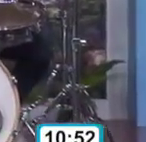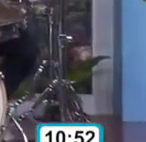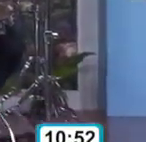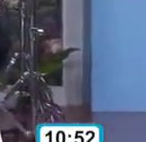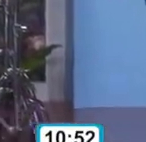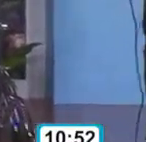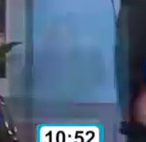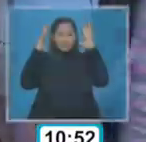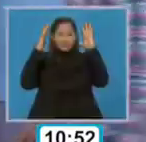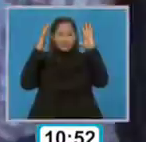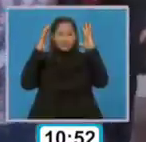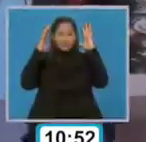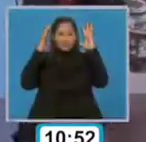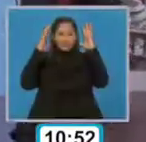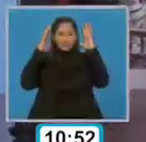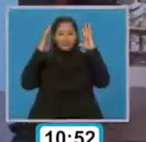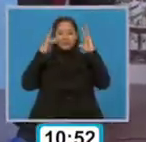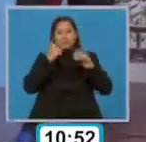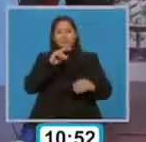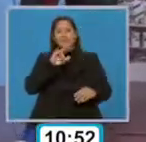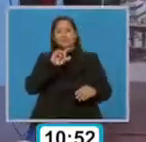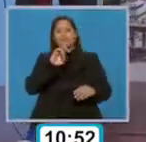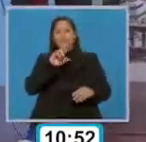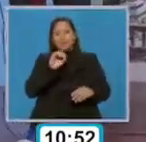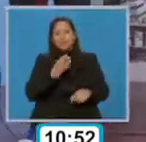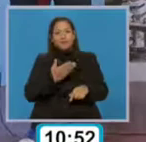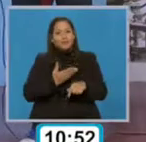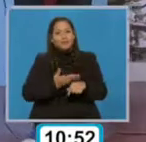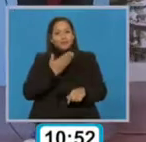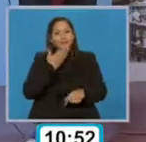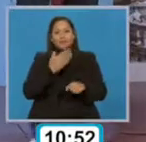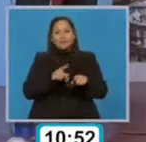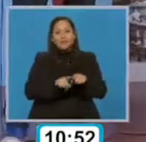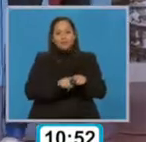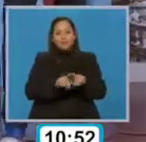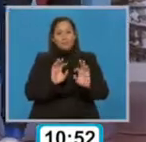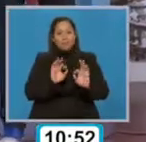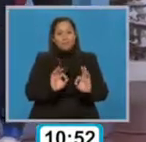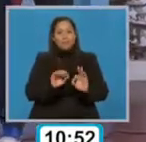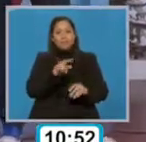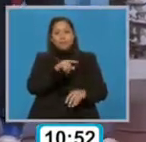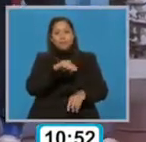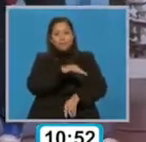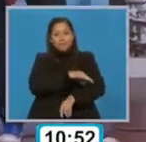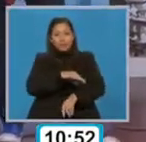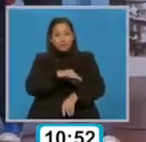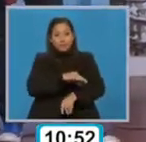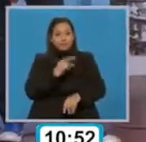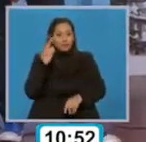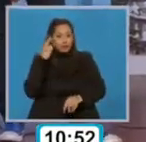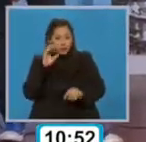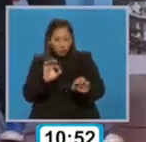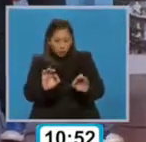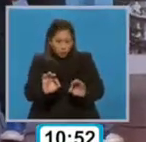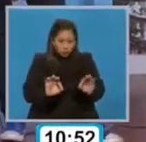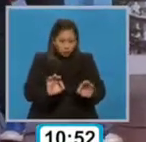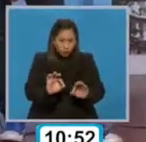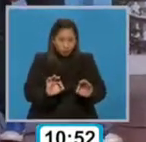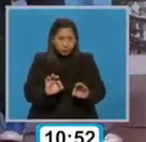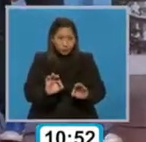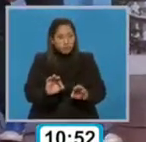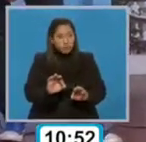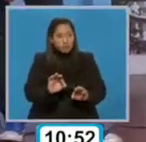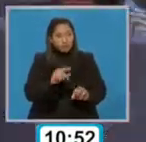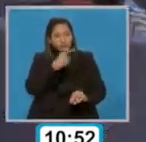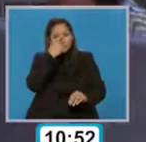Aplauso para Guillermo Campoy. Muy bien, hermano. Y bueno, sabiendo que eres ingeniero en audio y producción, ¿es para ti